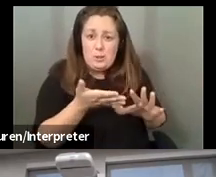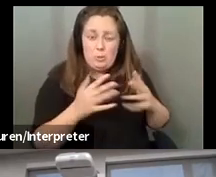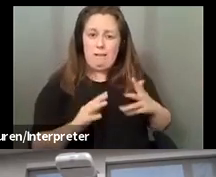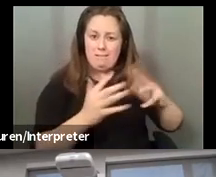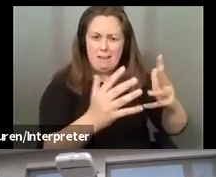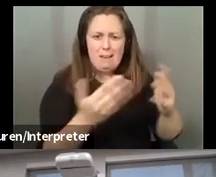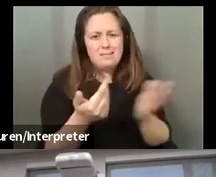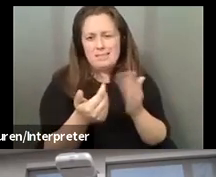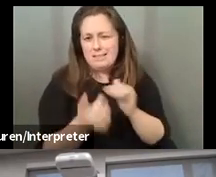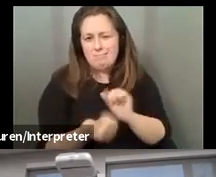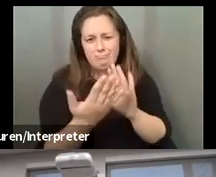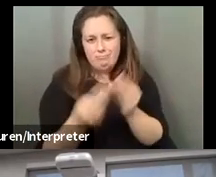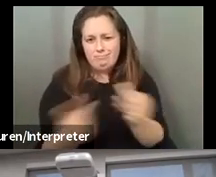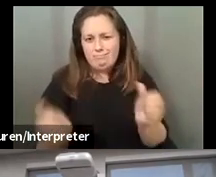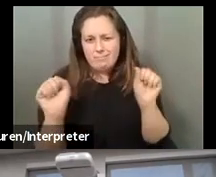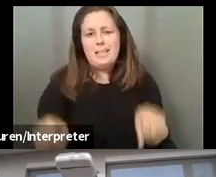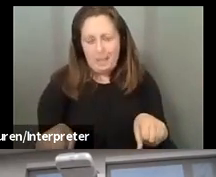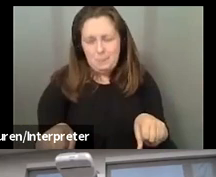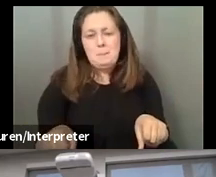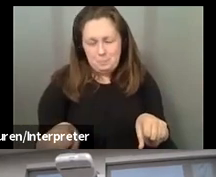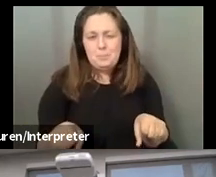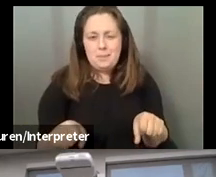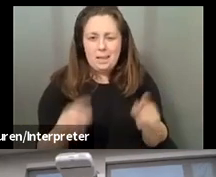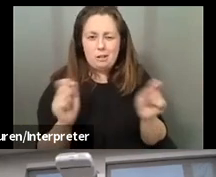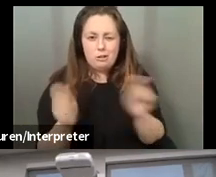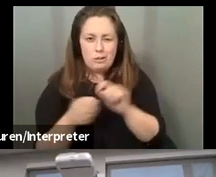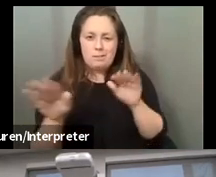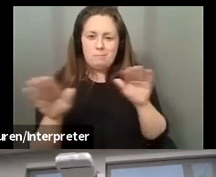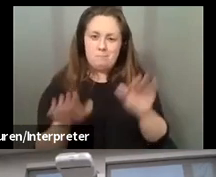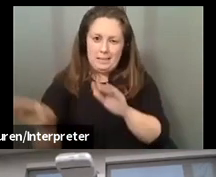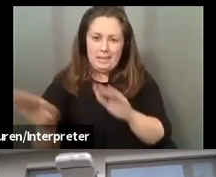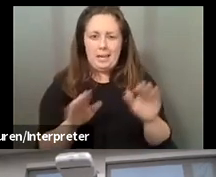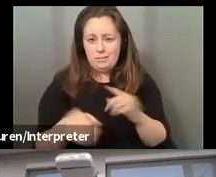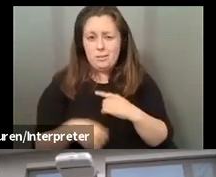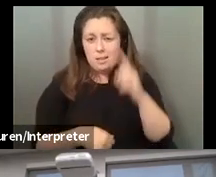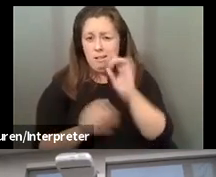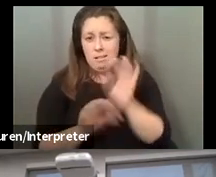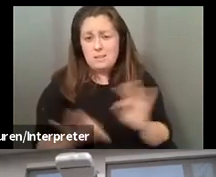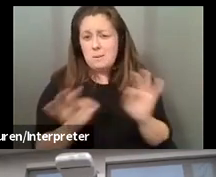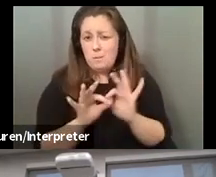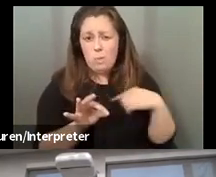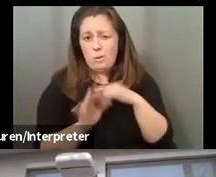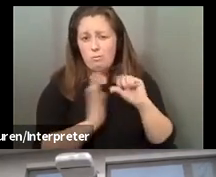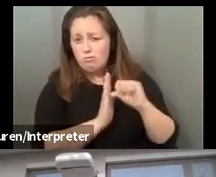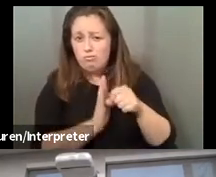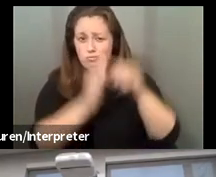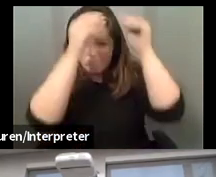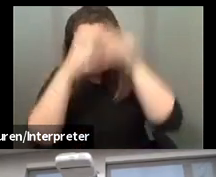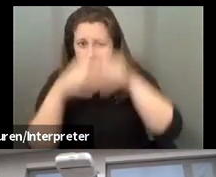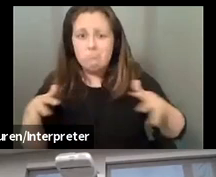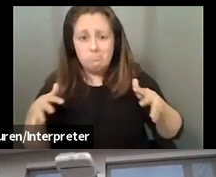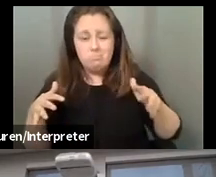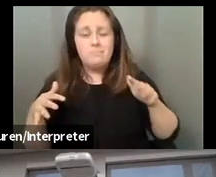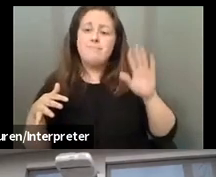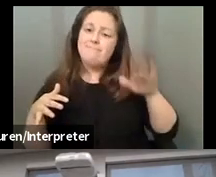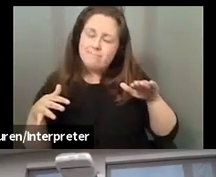deal with corrective measures and behaviors. So I think that's just important that we need to reiterate that from the top down, that